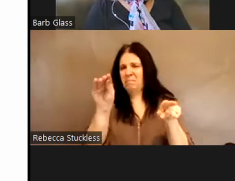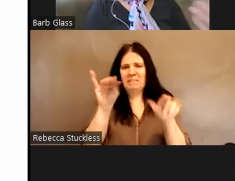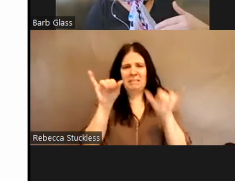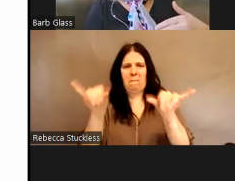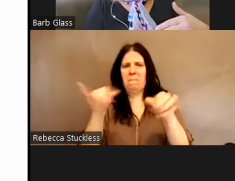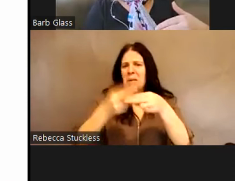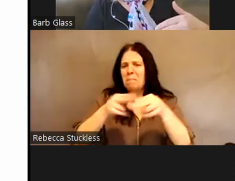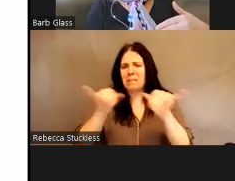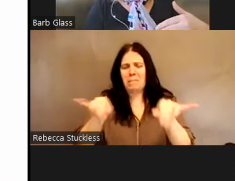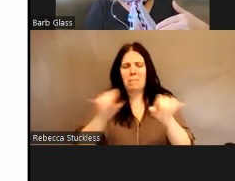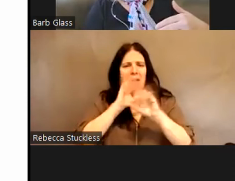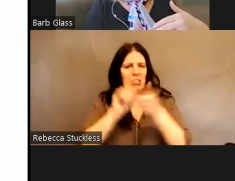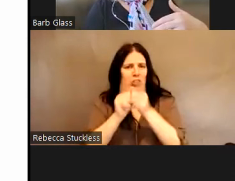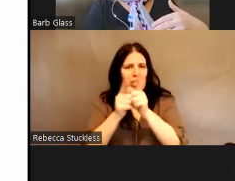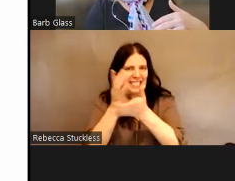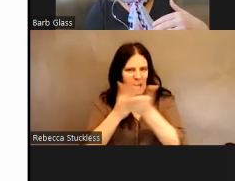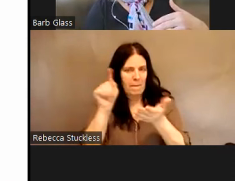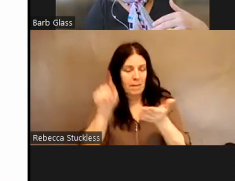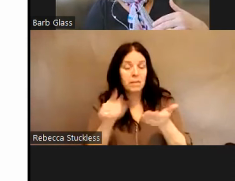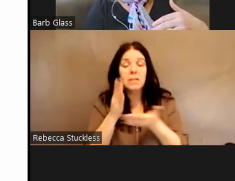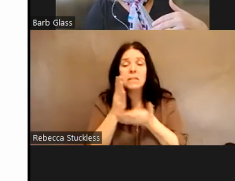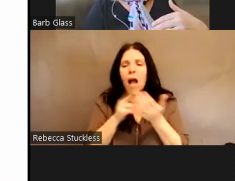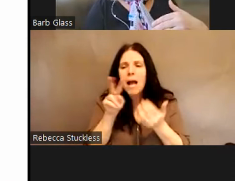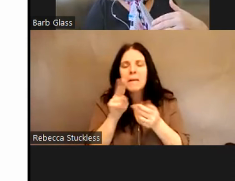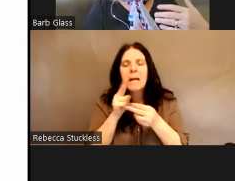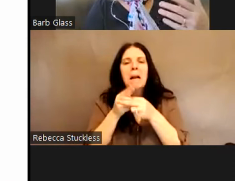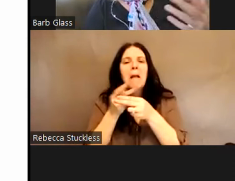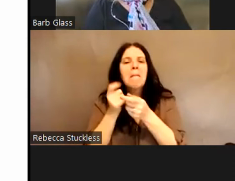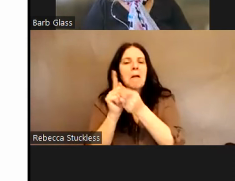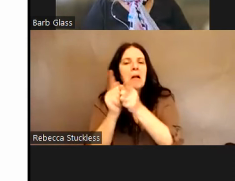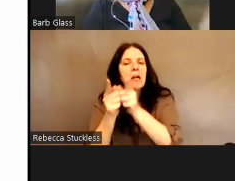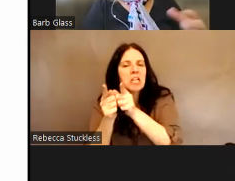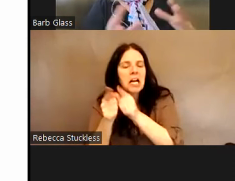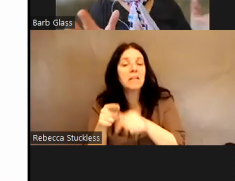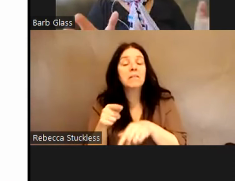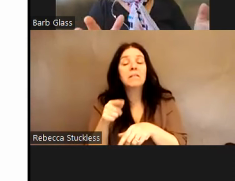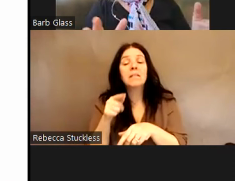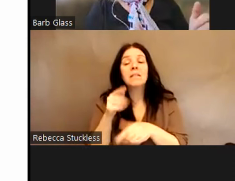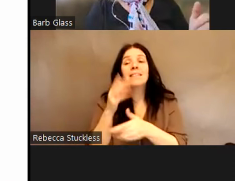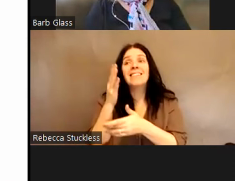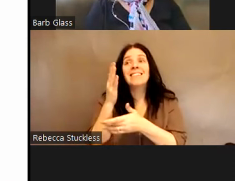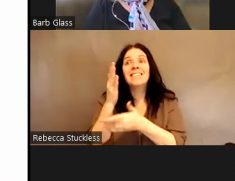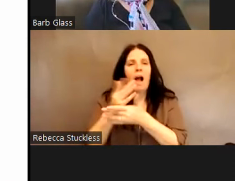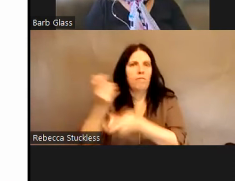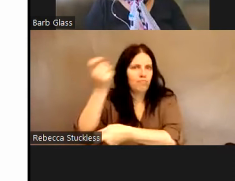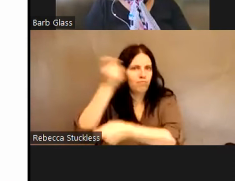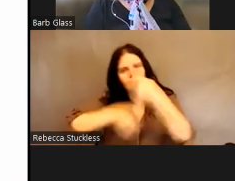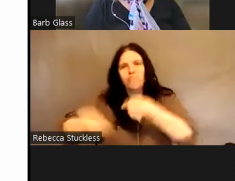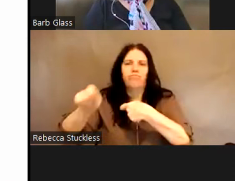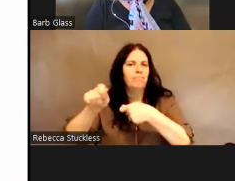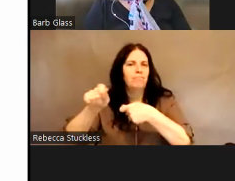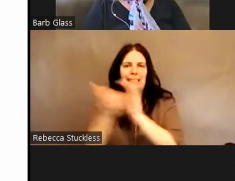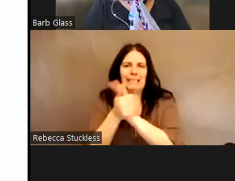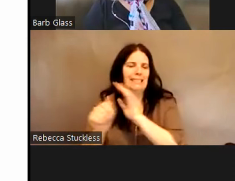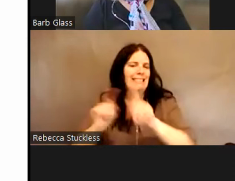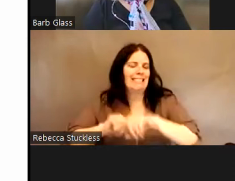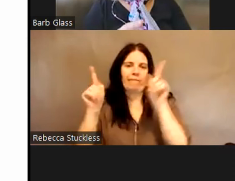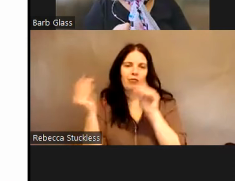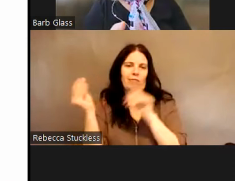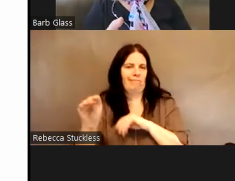You'll also see that some of them have a slightly different name, or in 1 or 2 cases, a completely different skill.